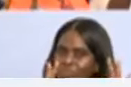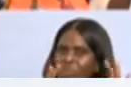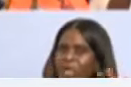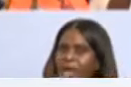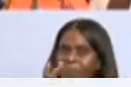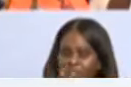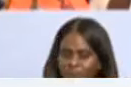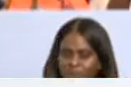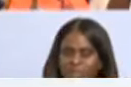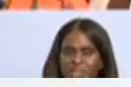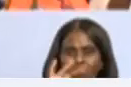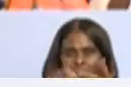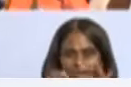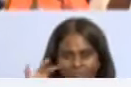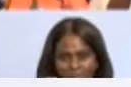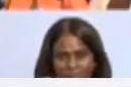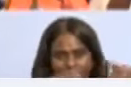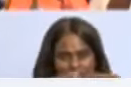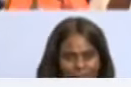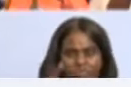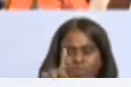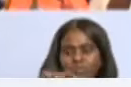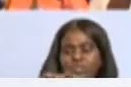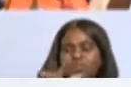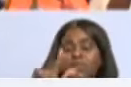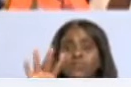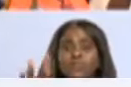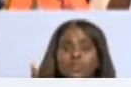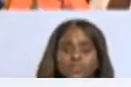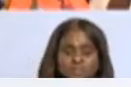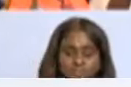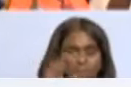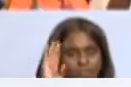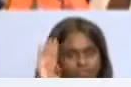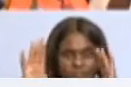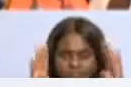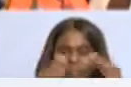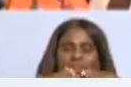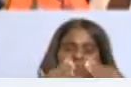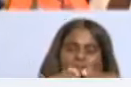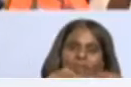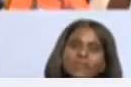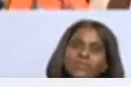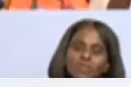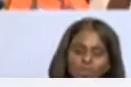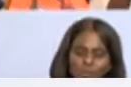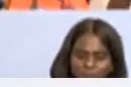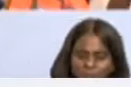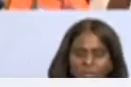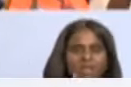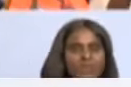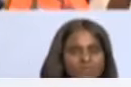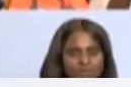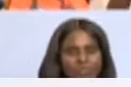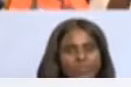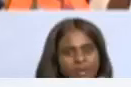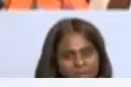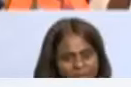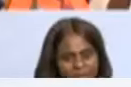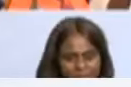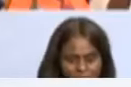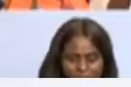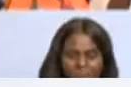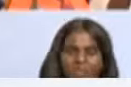Olympic Games 2024. Special recognition goes to our resilient women's football team, the women's football